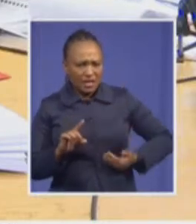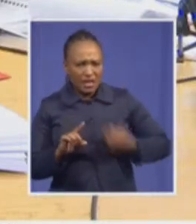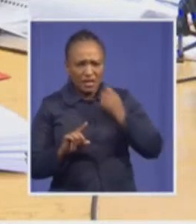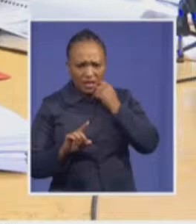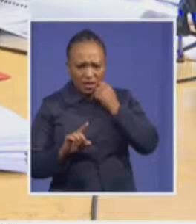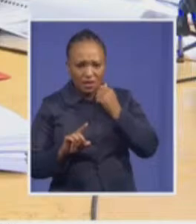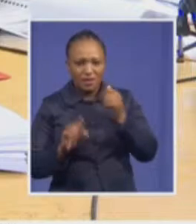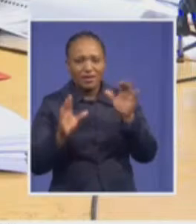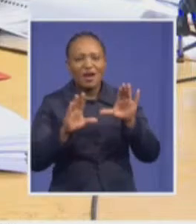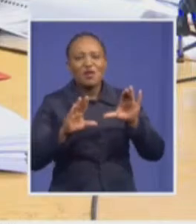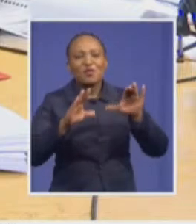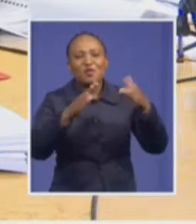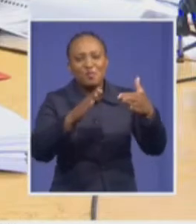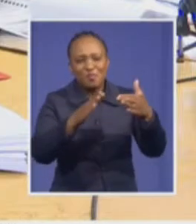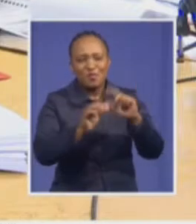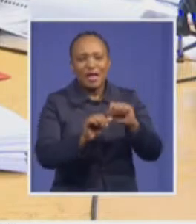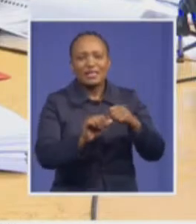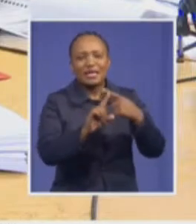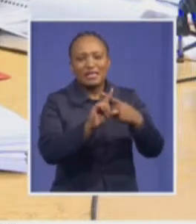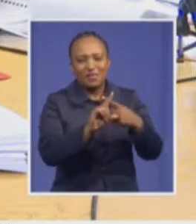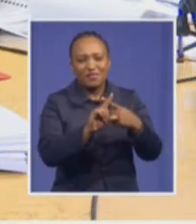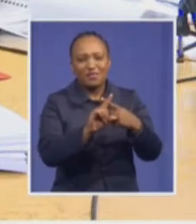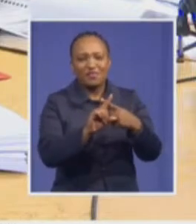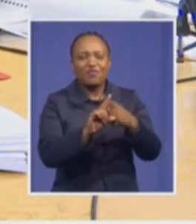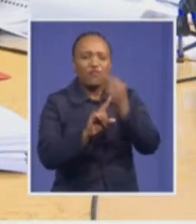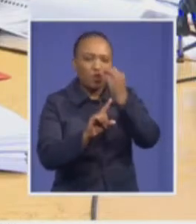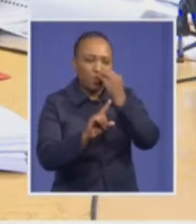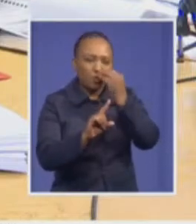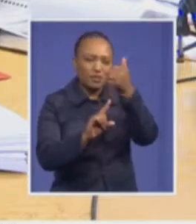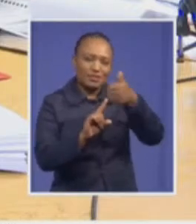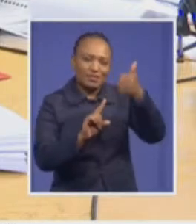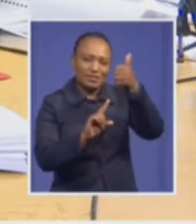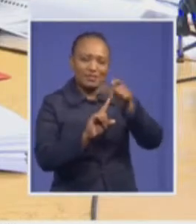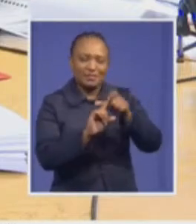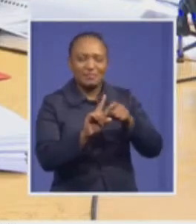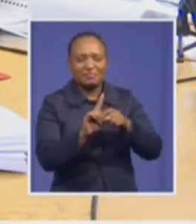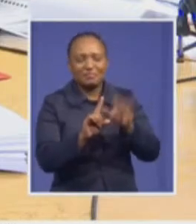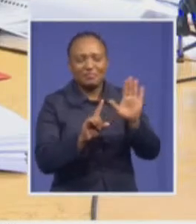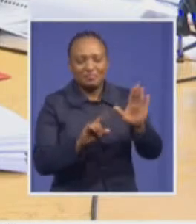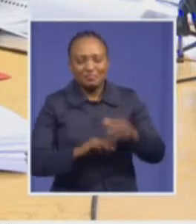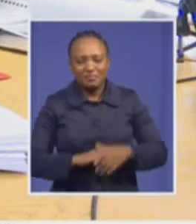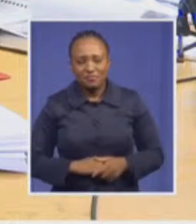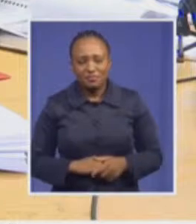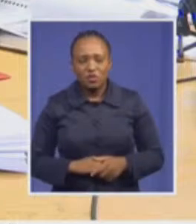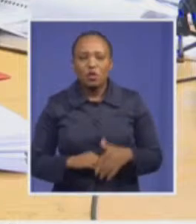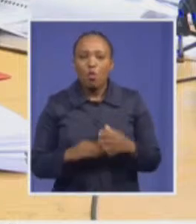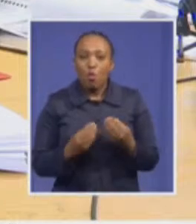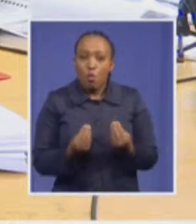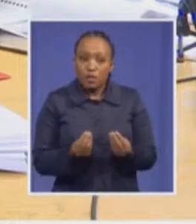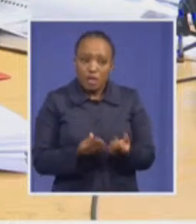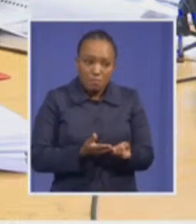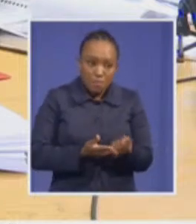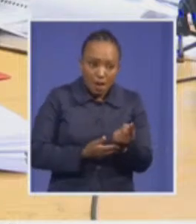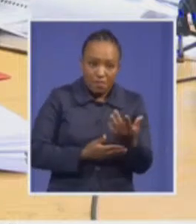news. I see. The employee. Okay, yes. fine. So you send her a WhatsApp? Yes, now I start sending